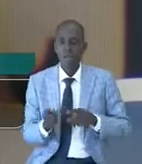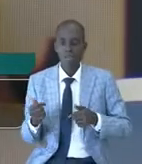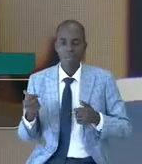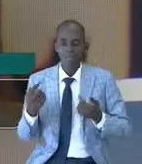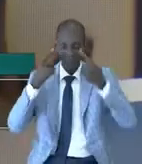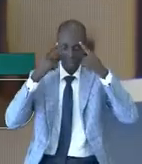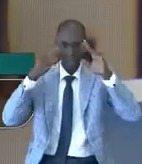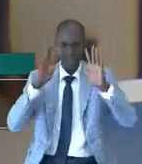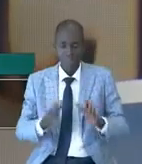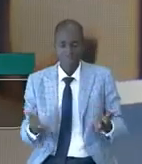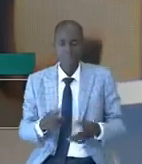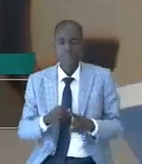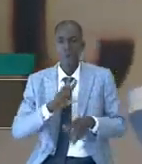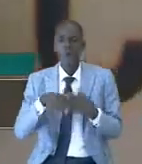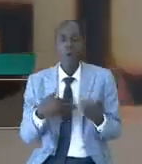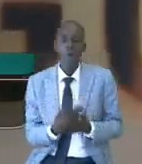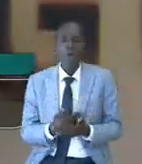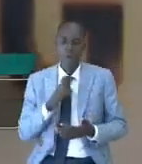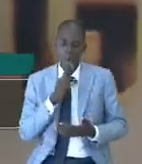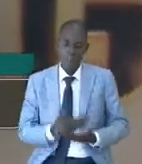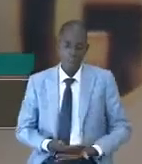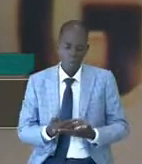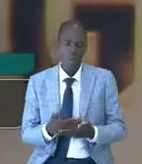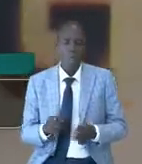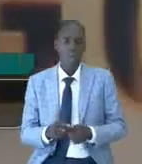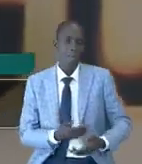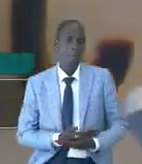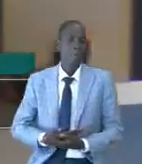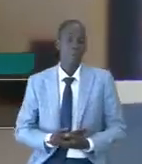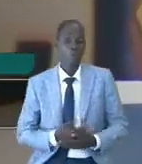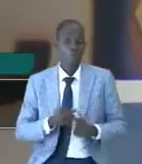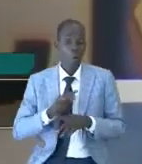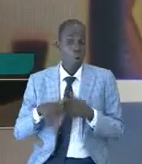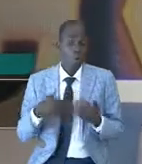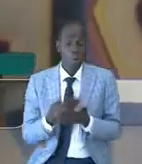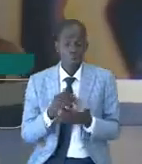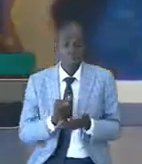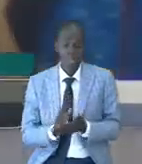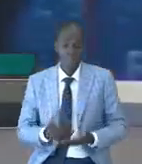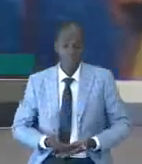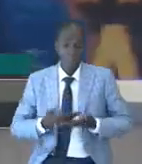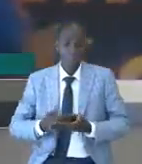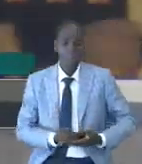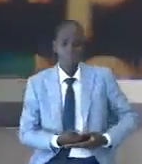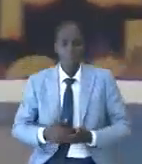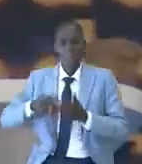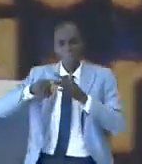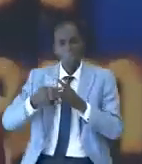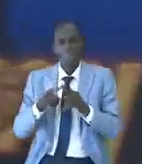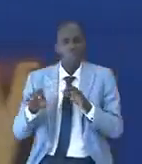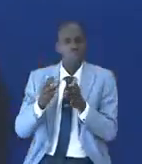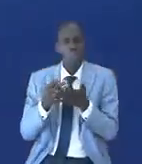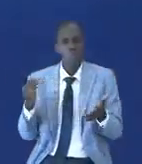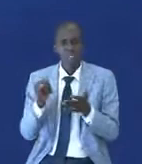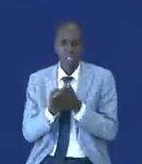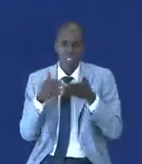as babies. But those babies, they began to do something that will lead them to